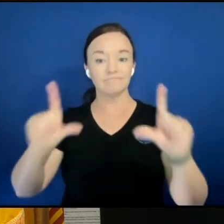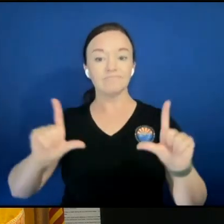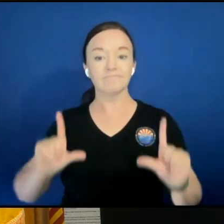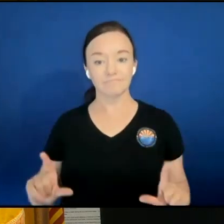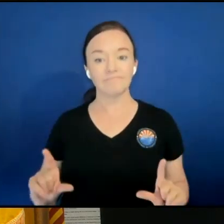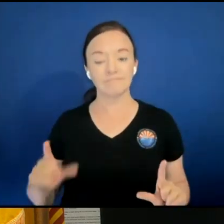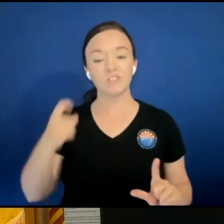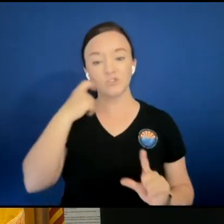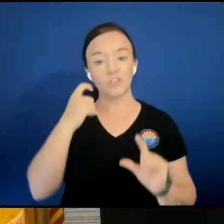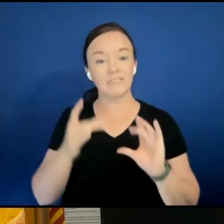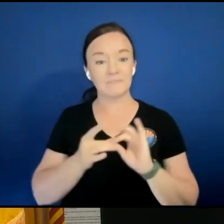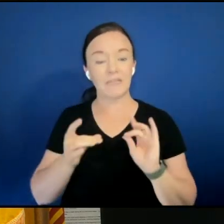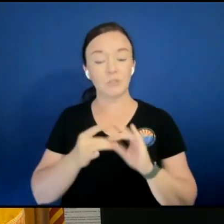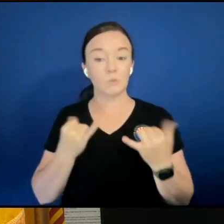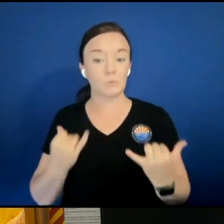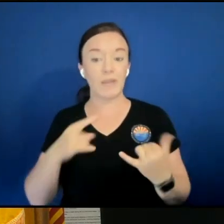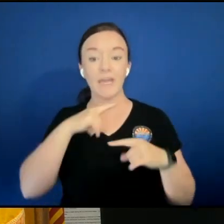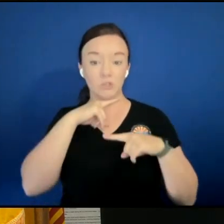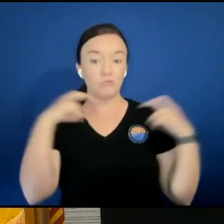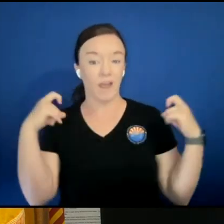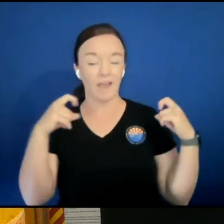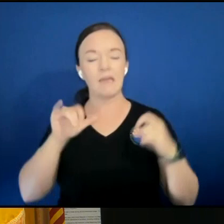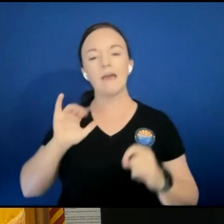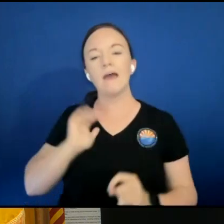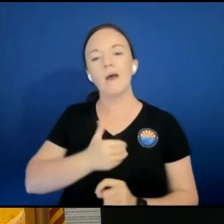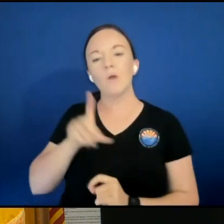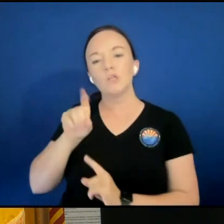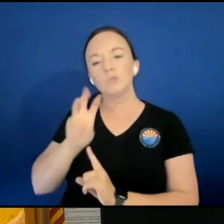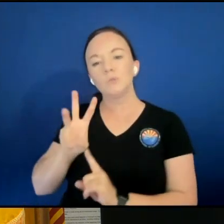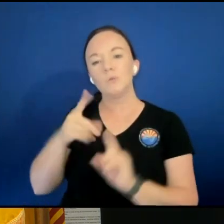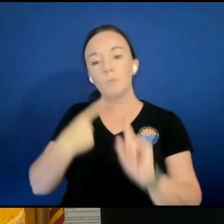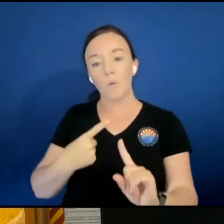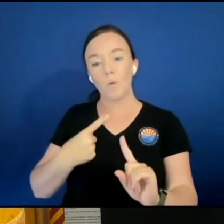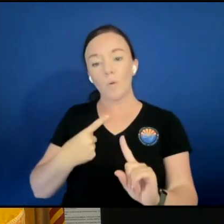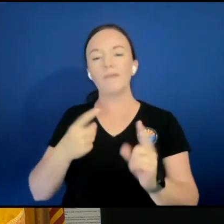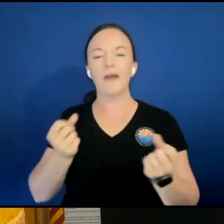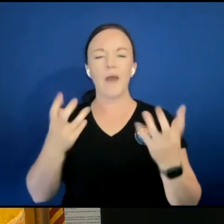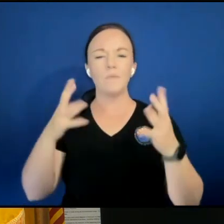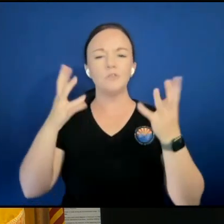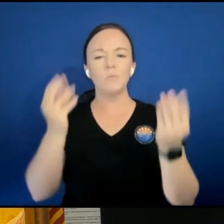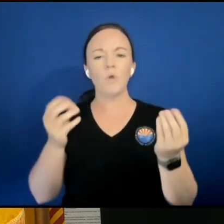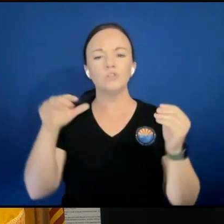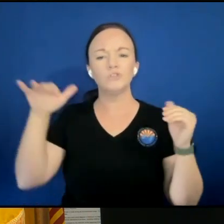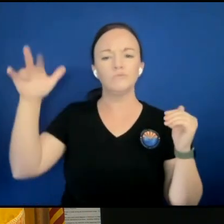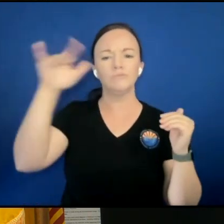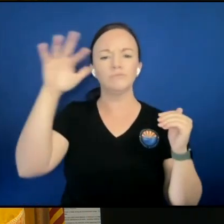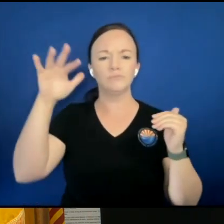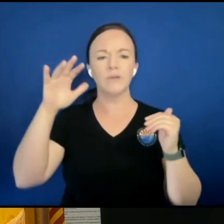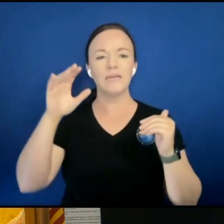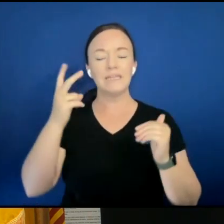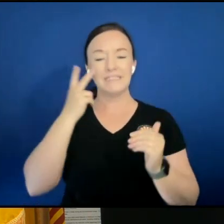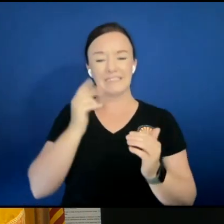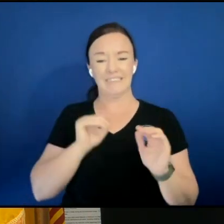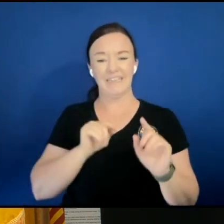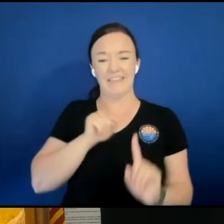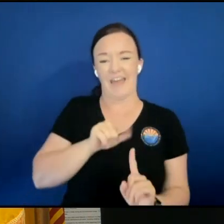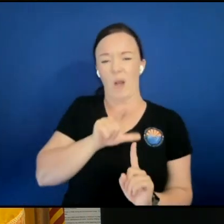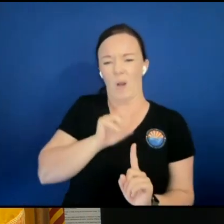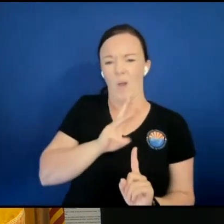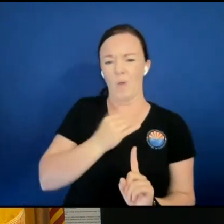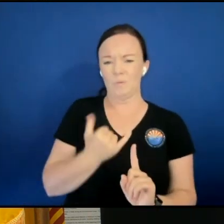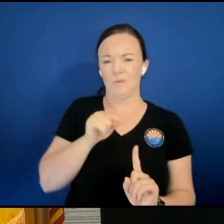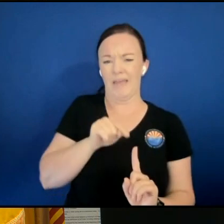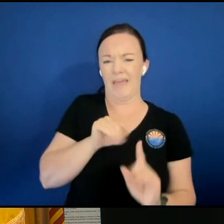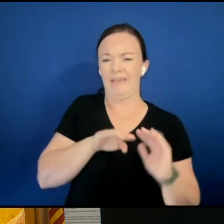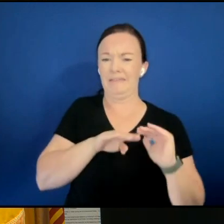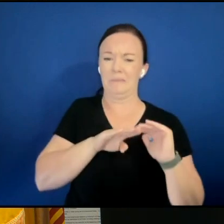to be dry today. This is our dew points, our measure of moisture in the atmosphere. See our dew points really low today, actually hitting a near